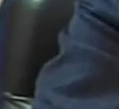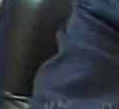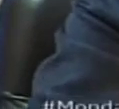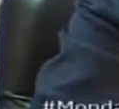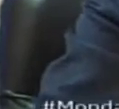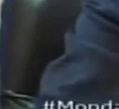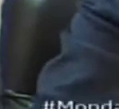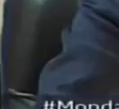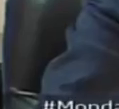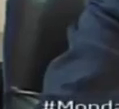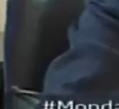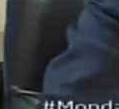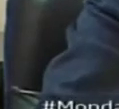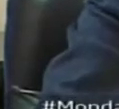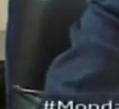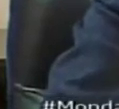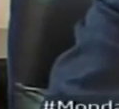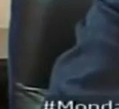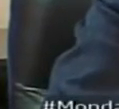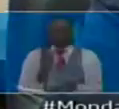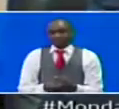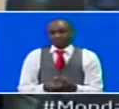in 2016.